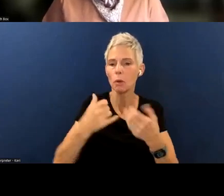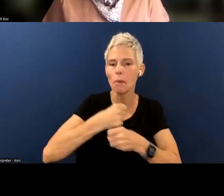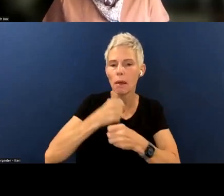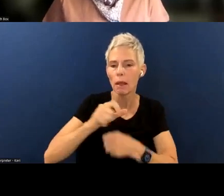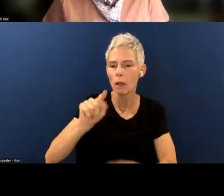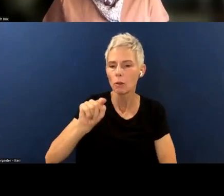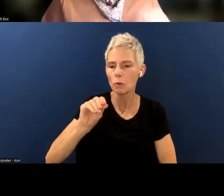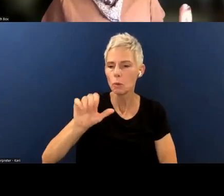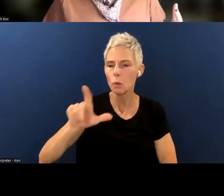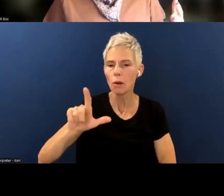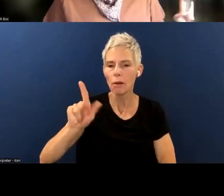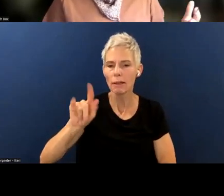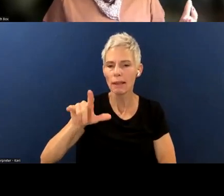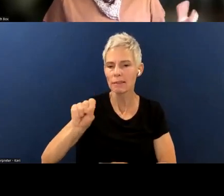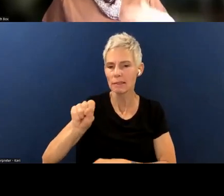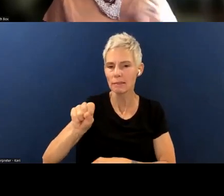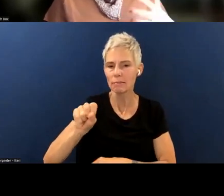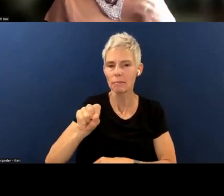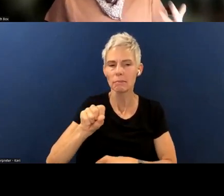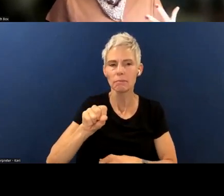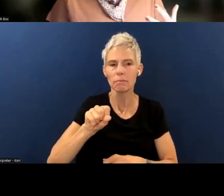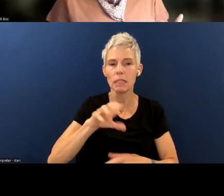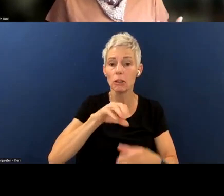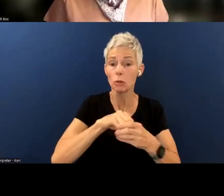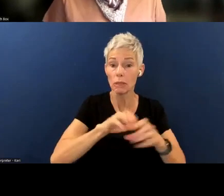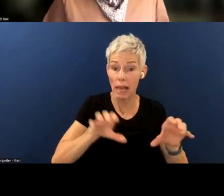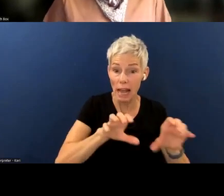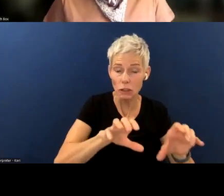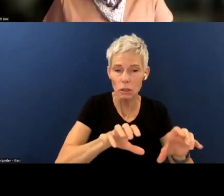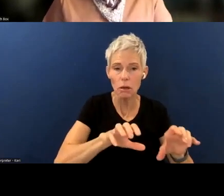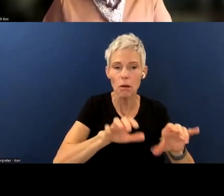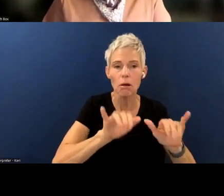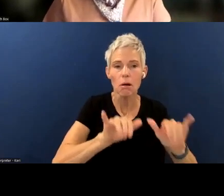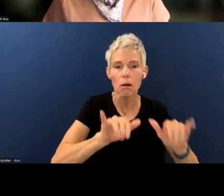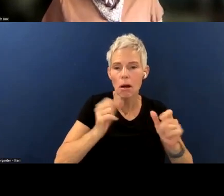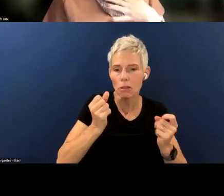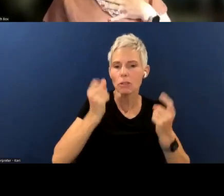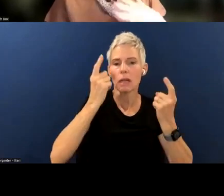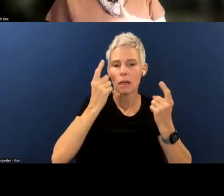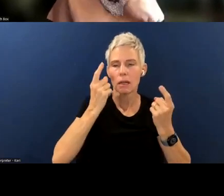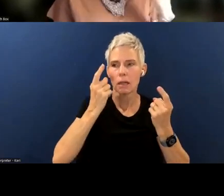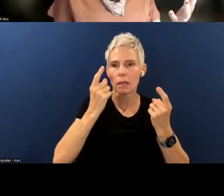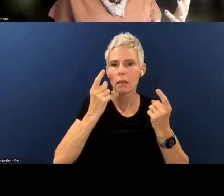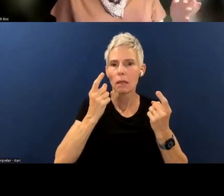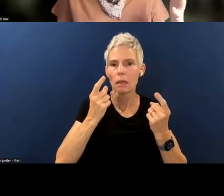are actionable. They provide actionable insights about how somebody, who is communicating about